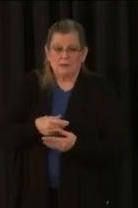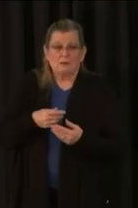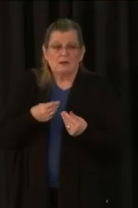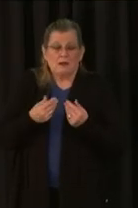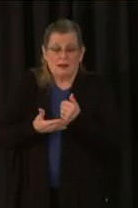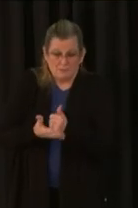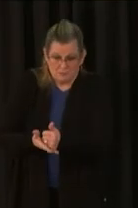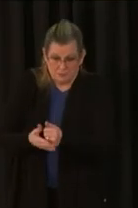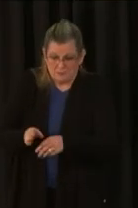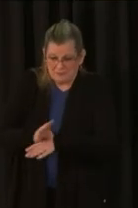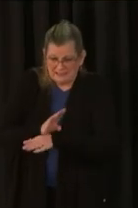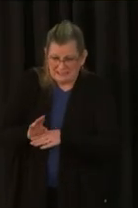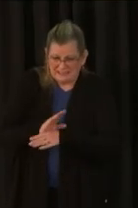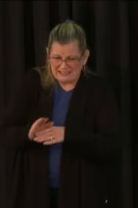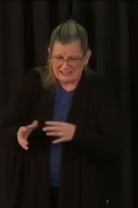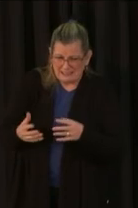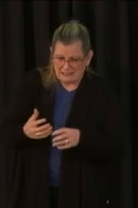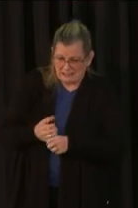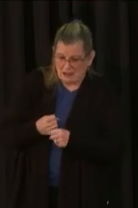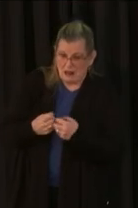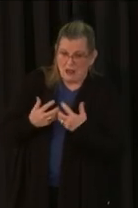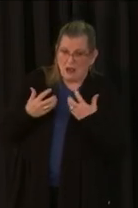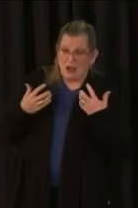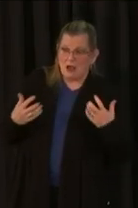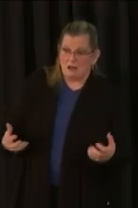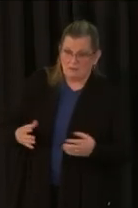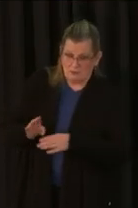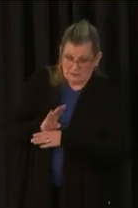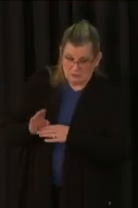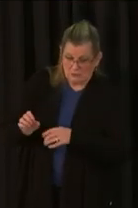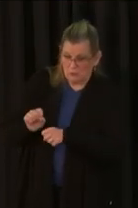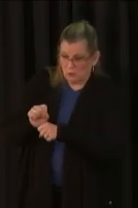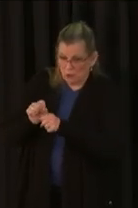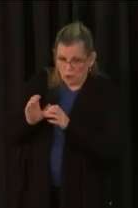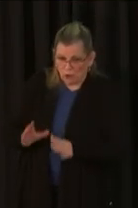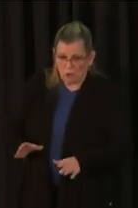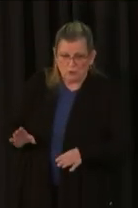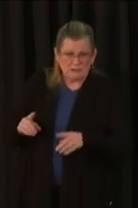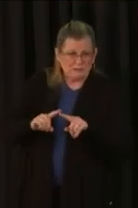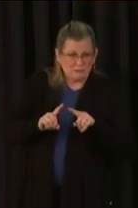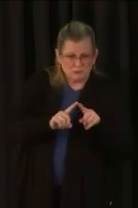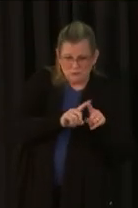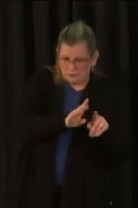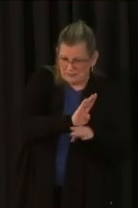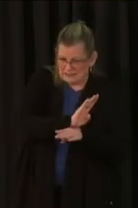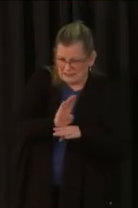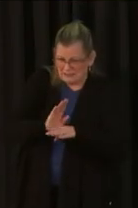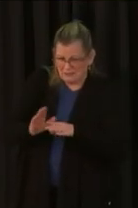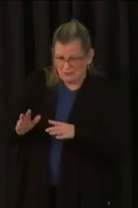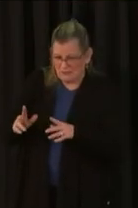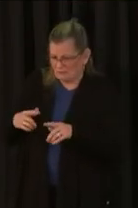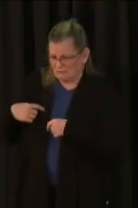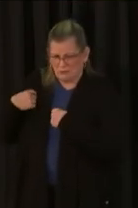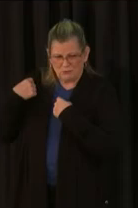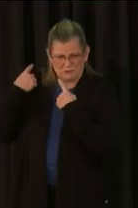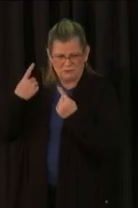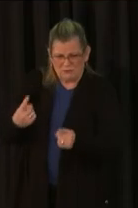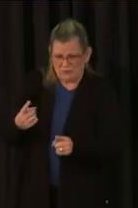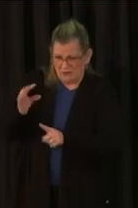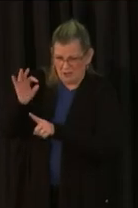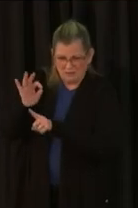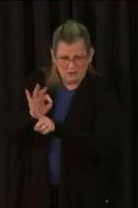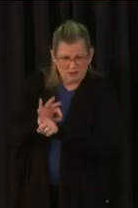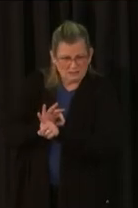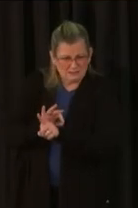have lost revenue, employees, and just their general business over the course of this